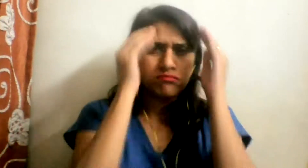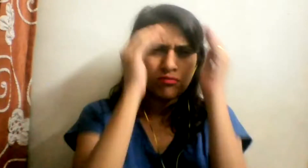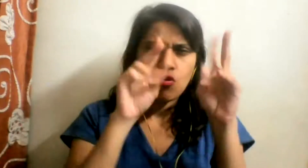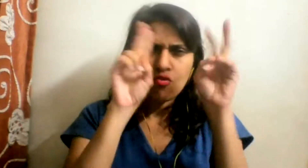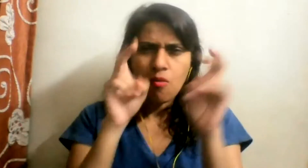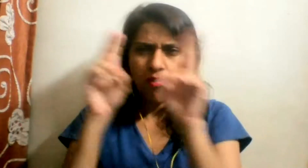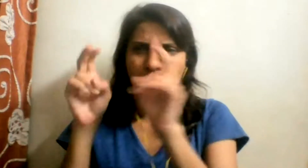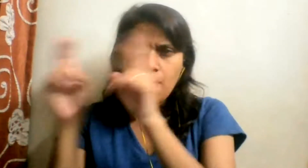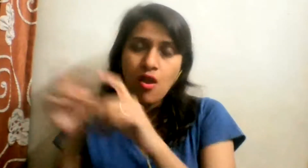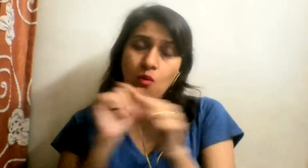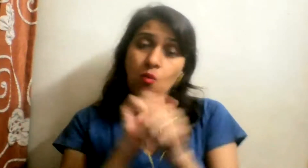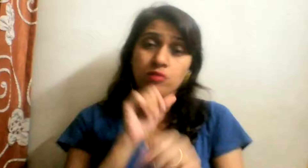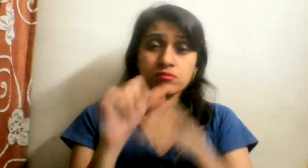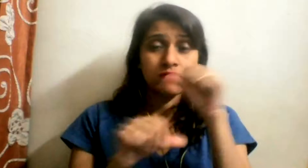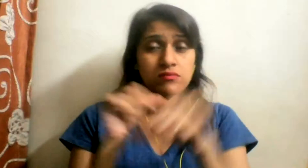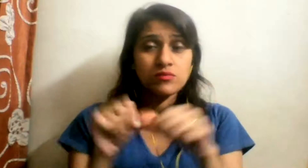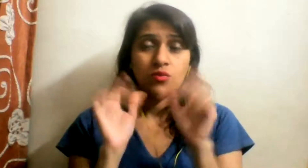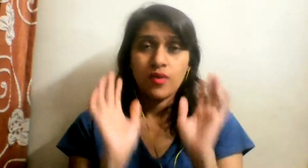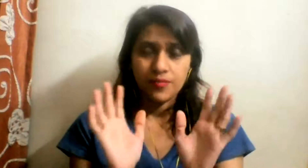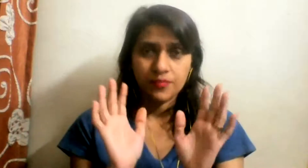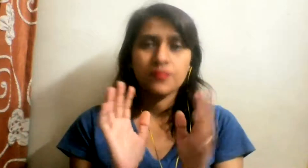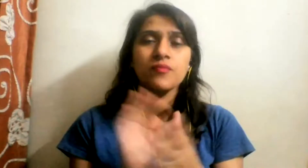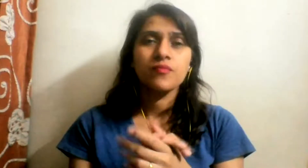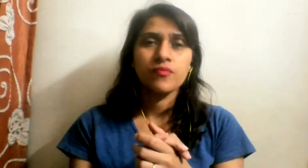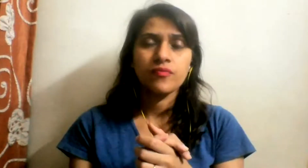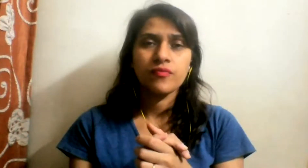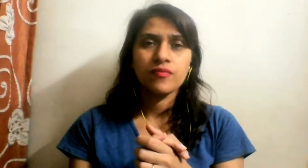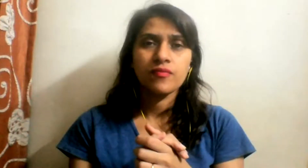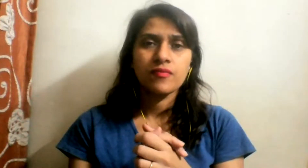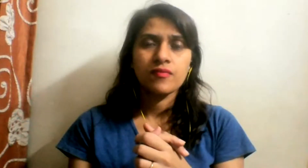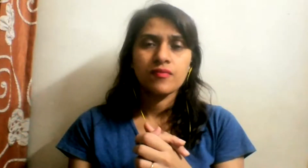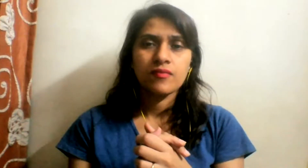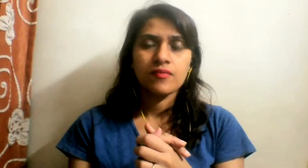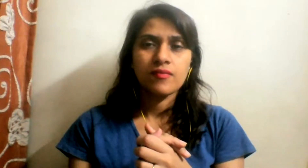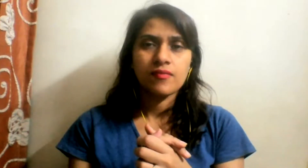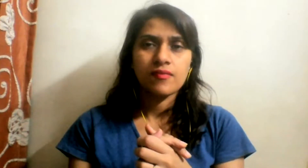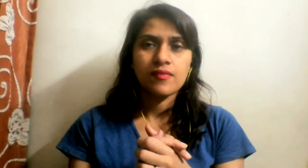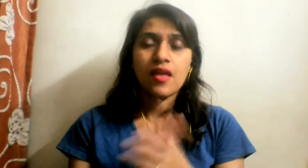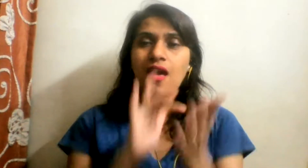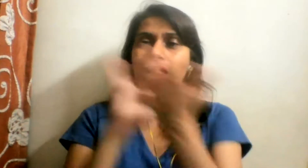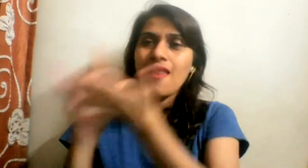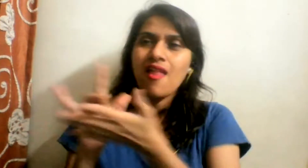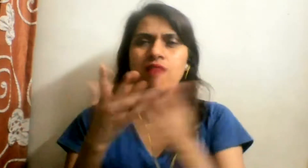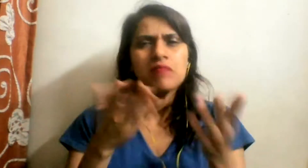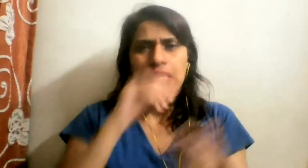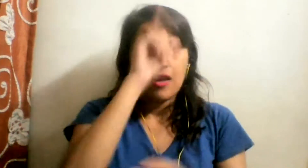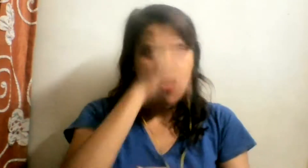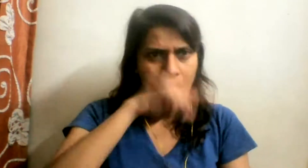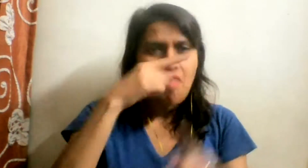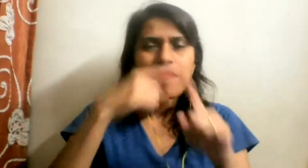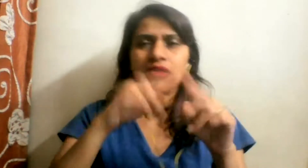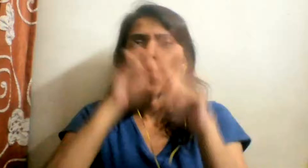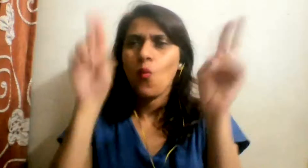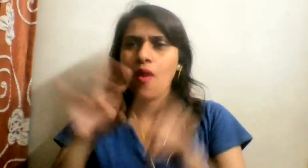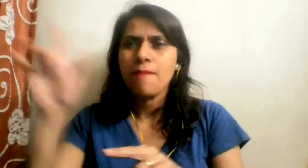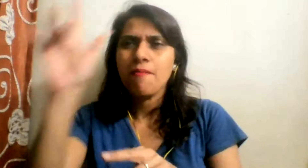aspects, India is doing very well with regard to the other countries and at the international level. Whereas, and we are